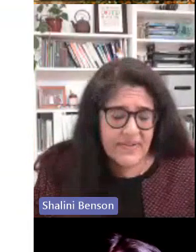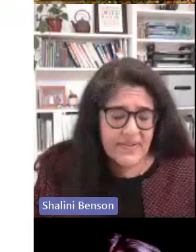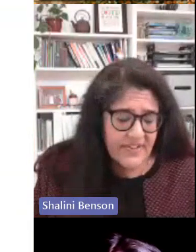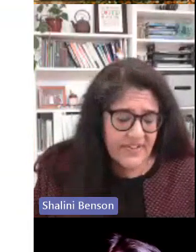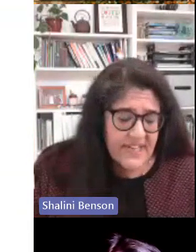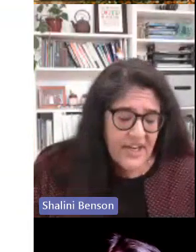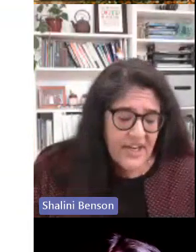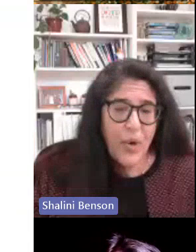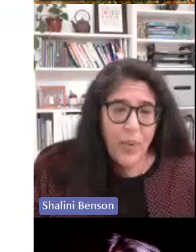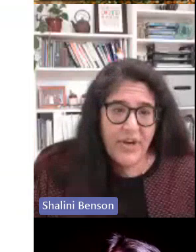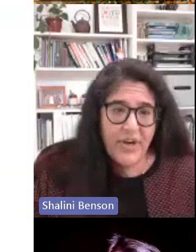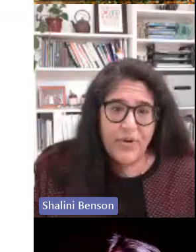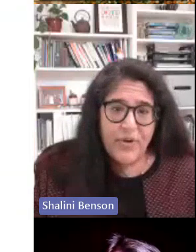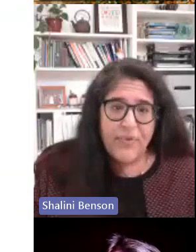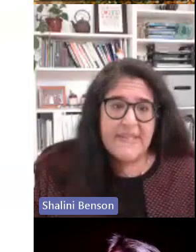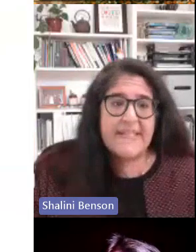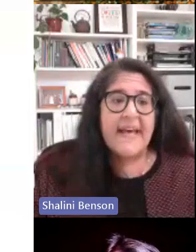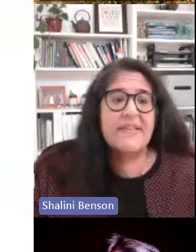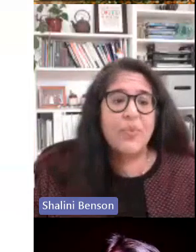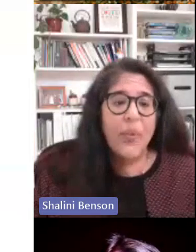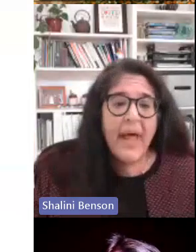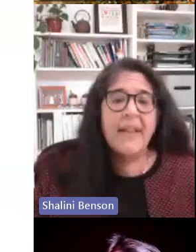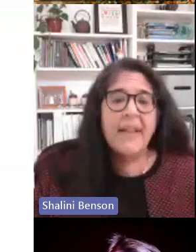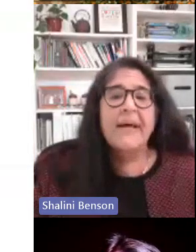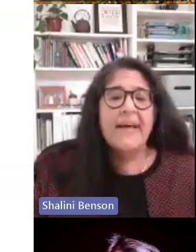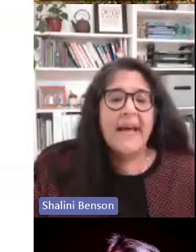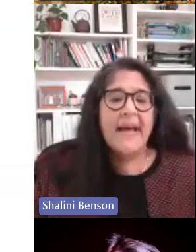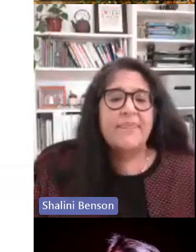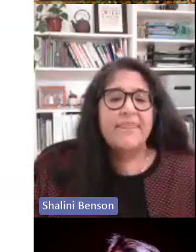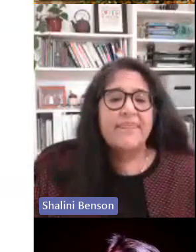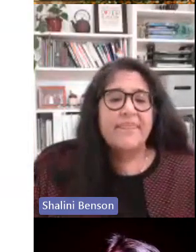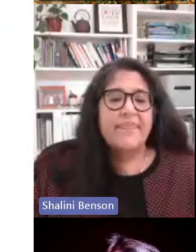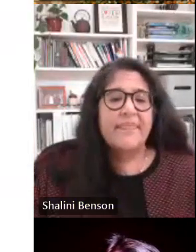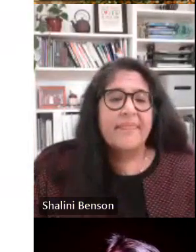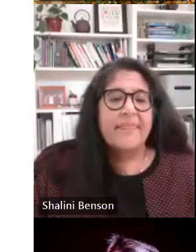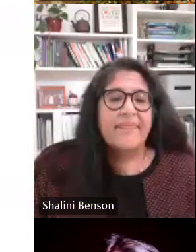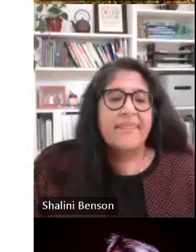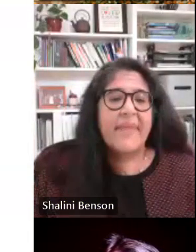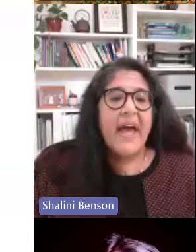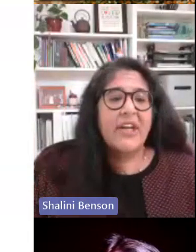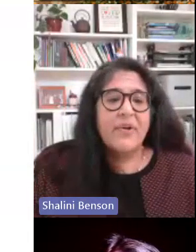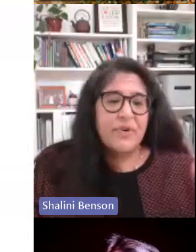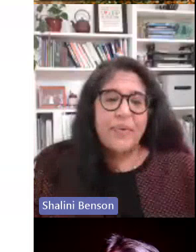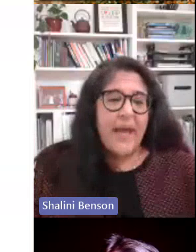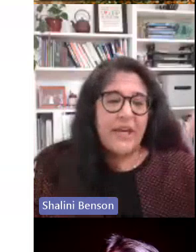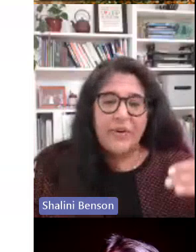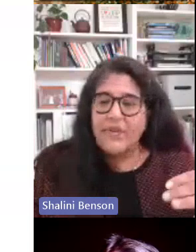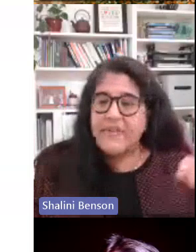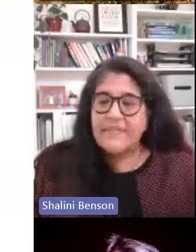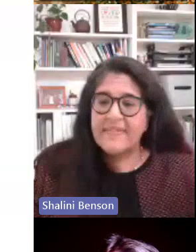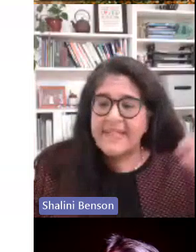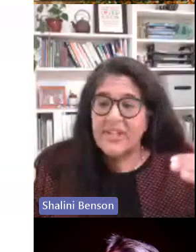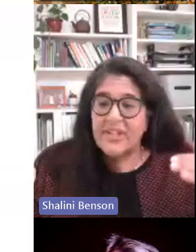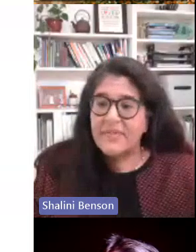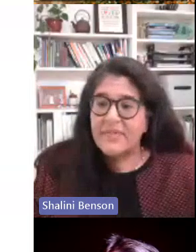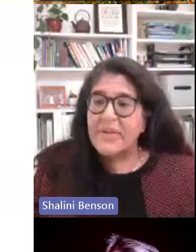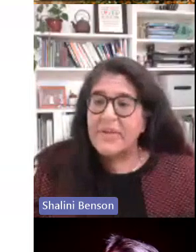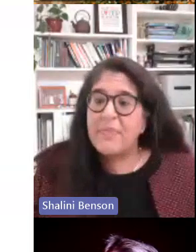next slide also covers 133s as well, and goes through, hey, here are